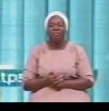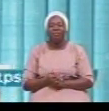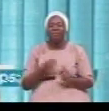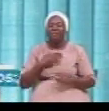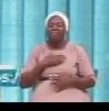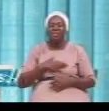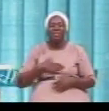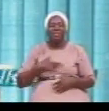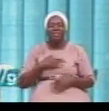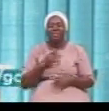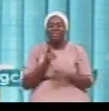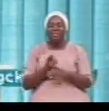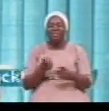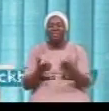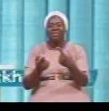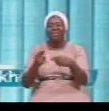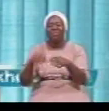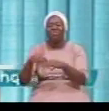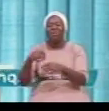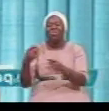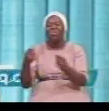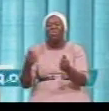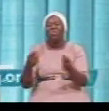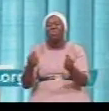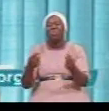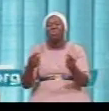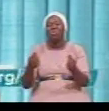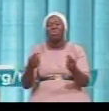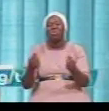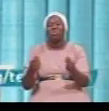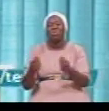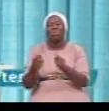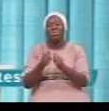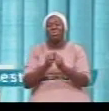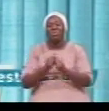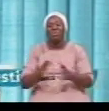Please, just come forward quickly, quickly, without wasting time.